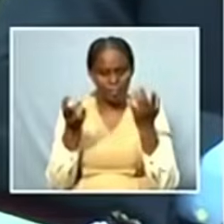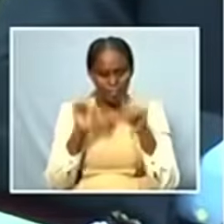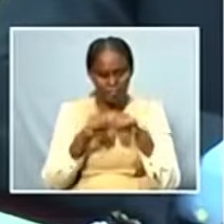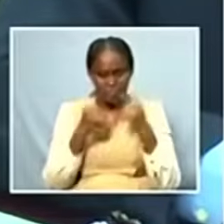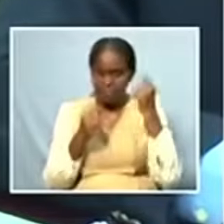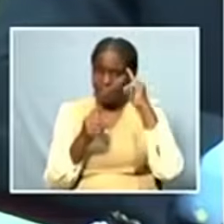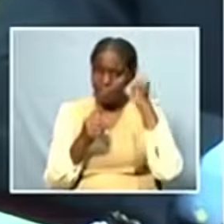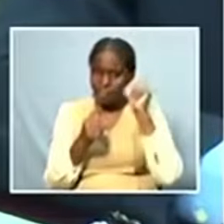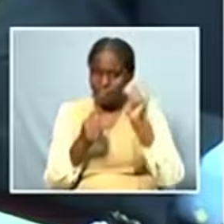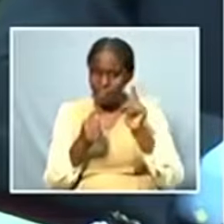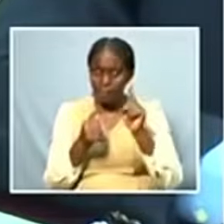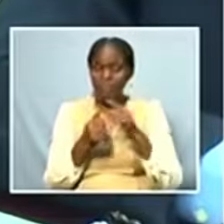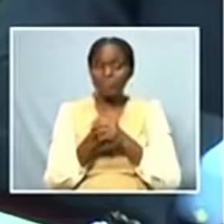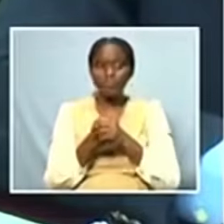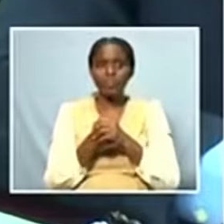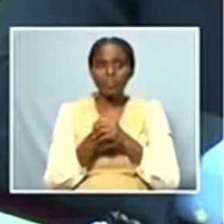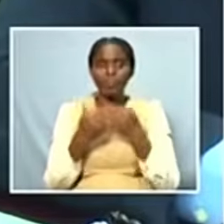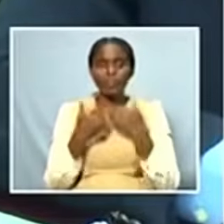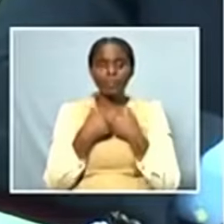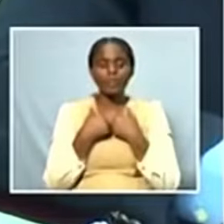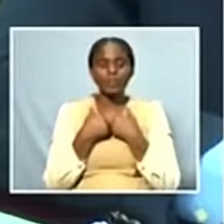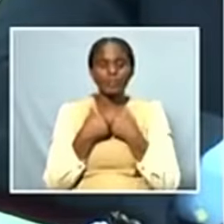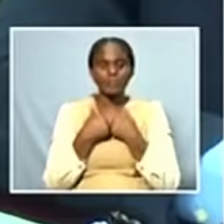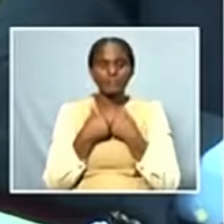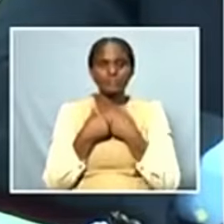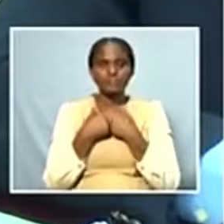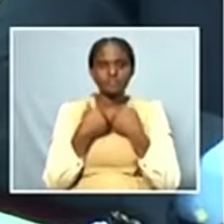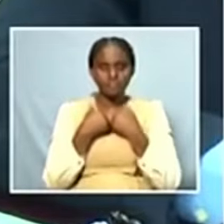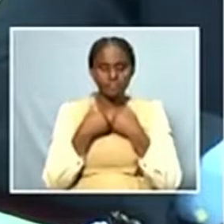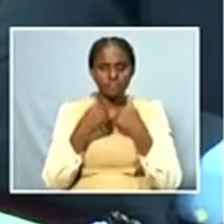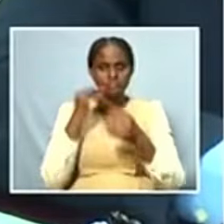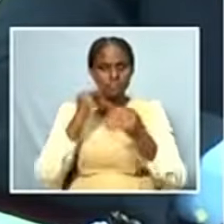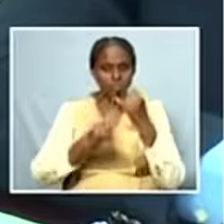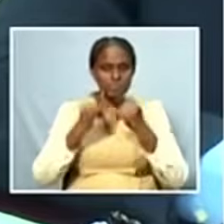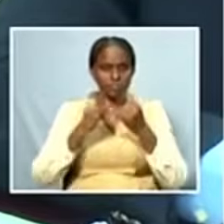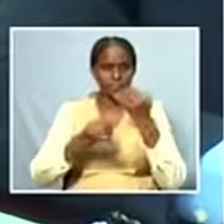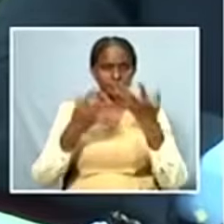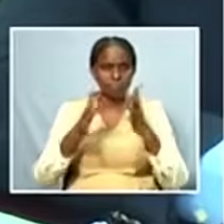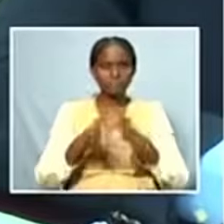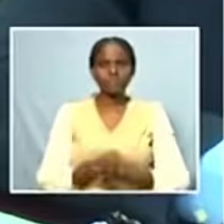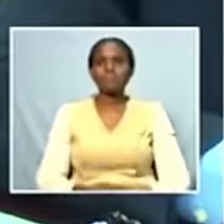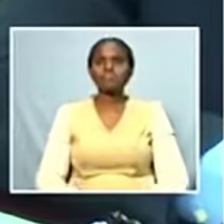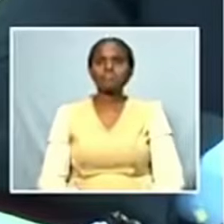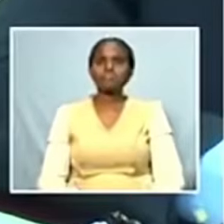they had actually expired. Yeah.